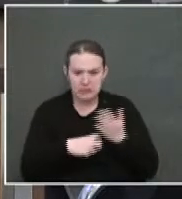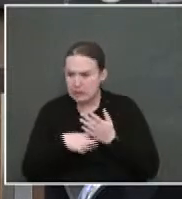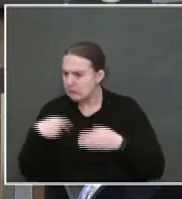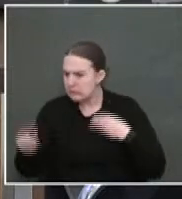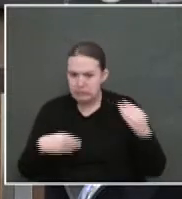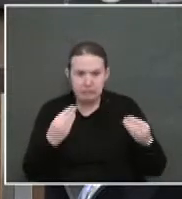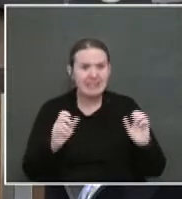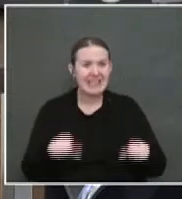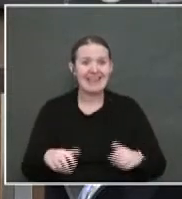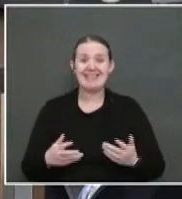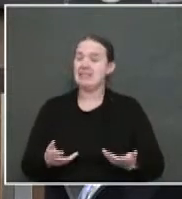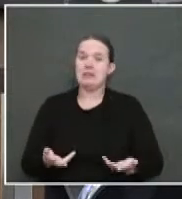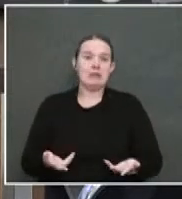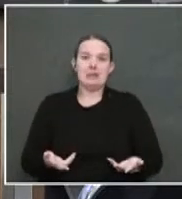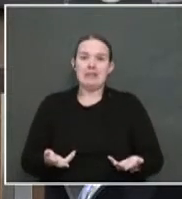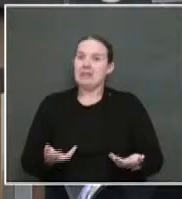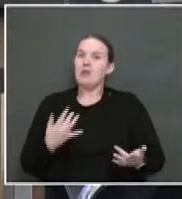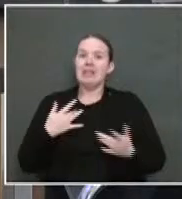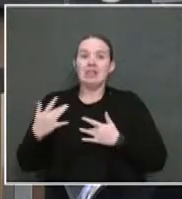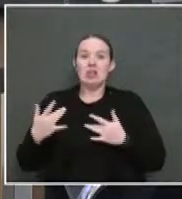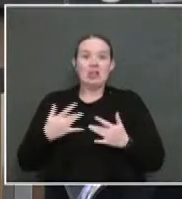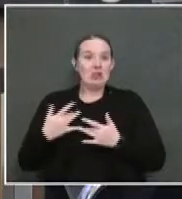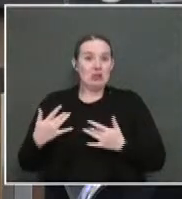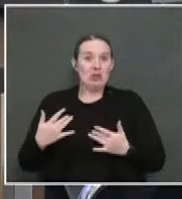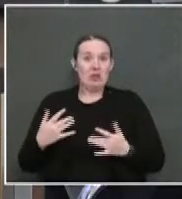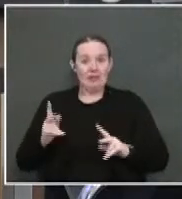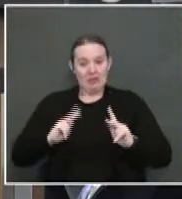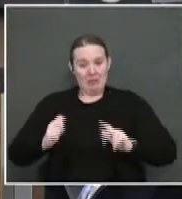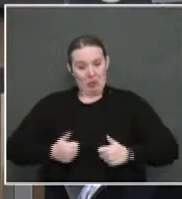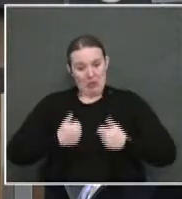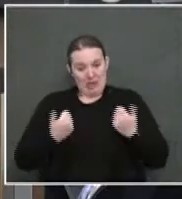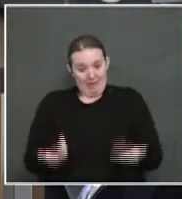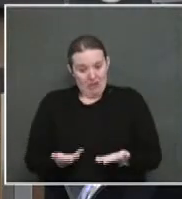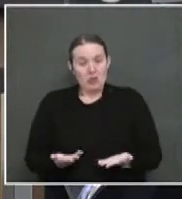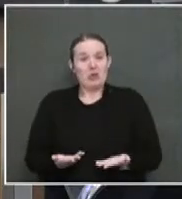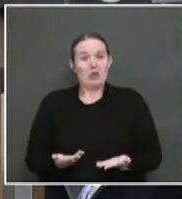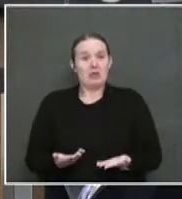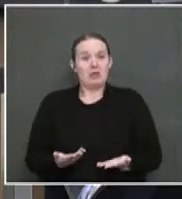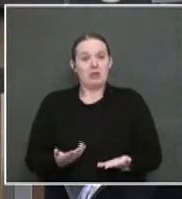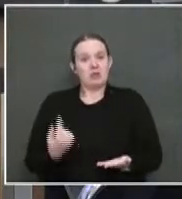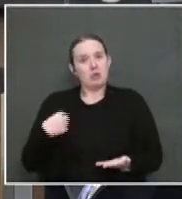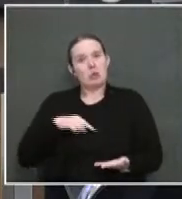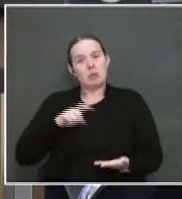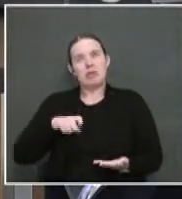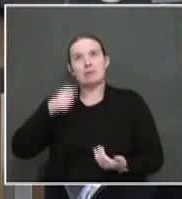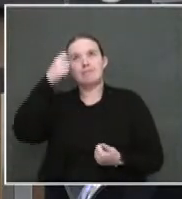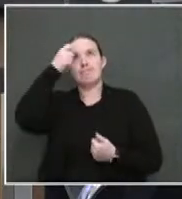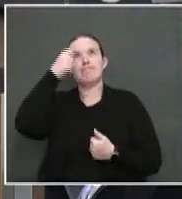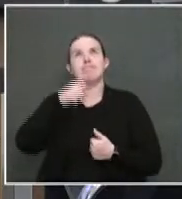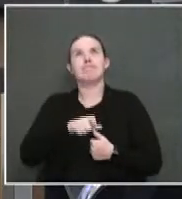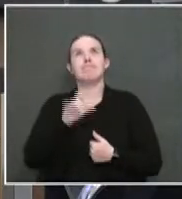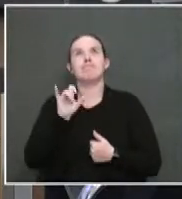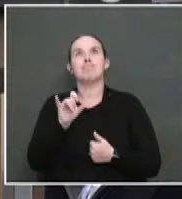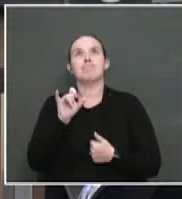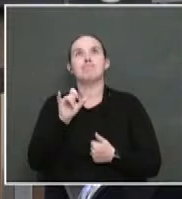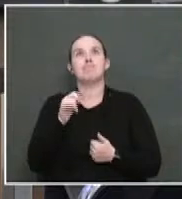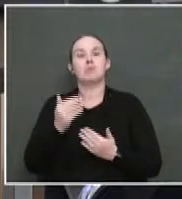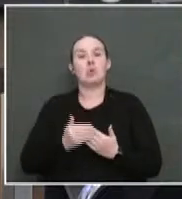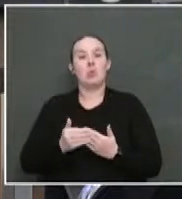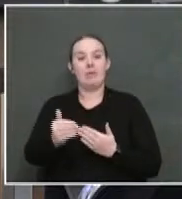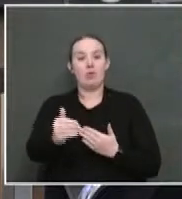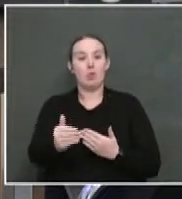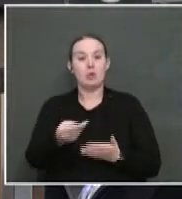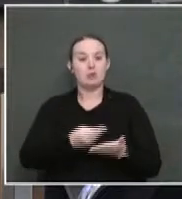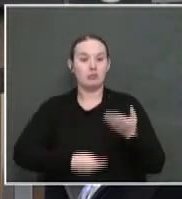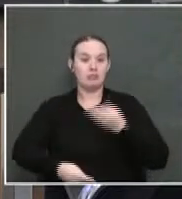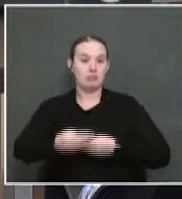and that's of great concern and to our citizens. And so I would ask us all to remember that as we move forward to